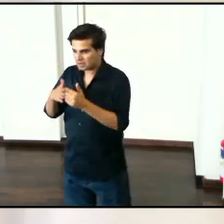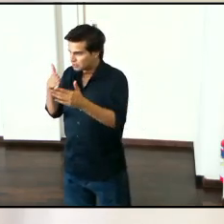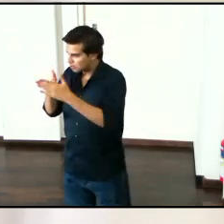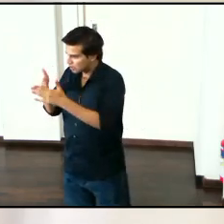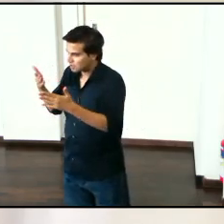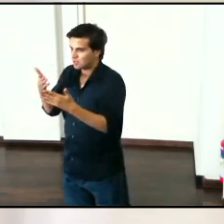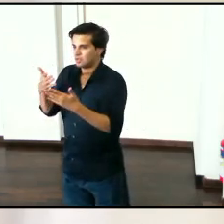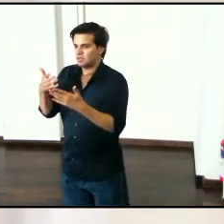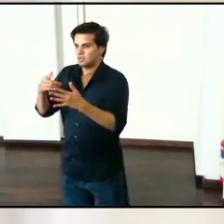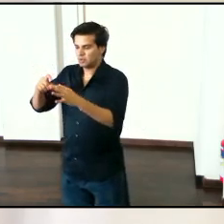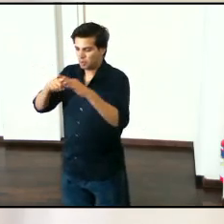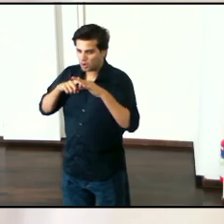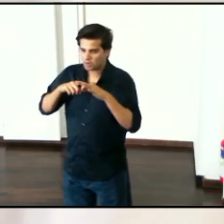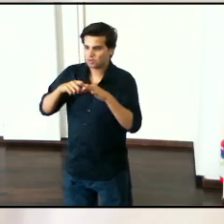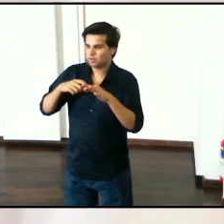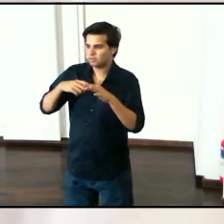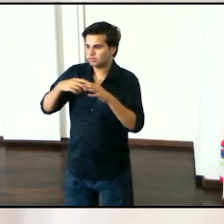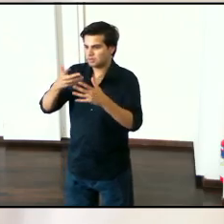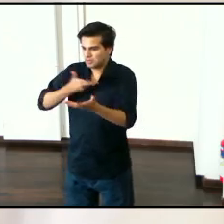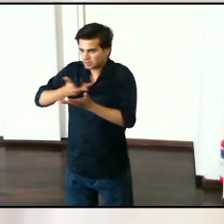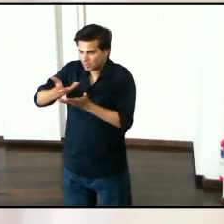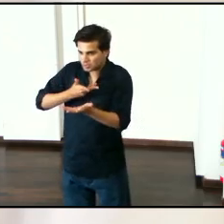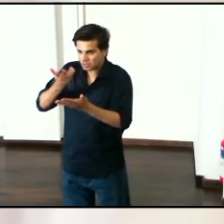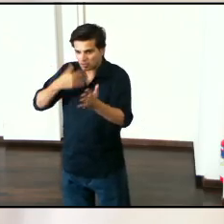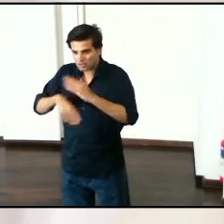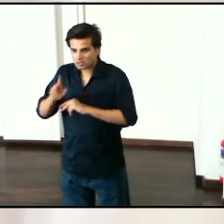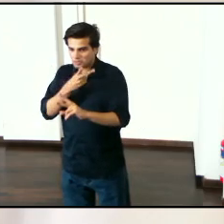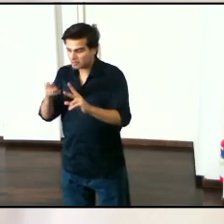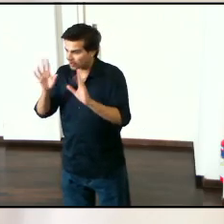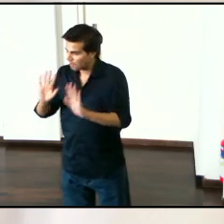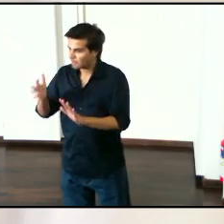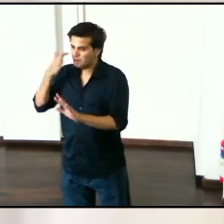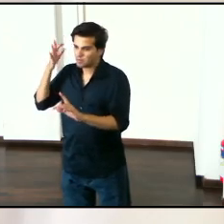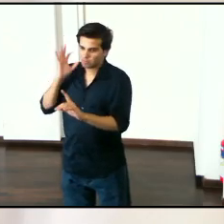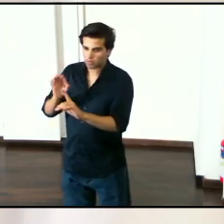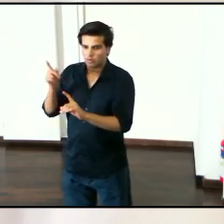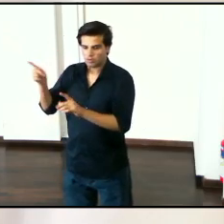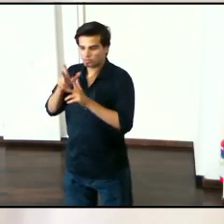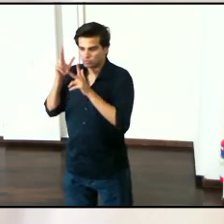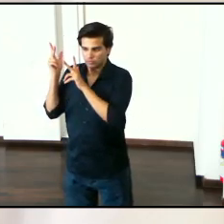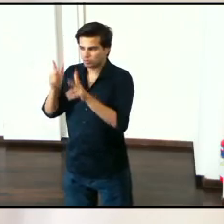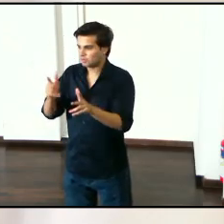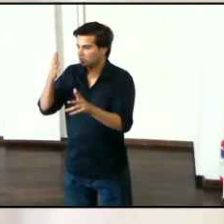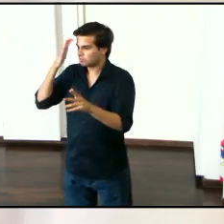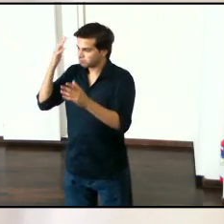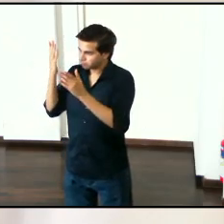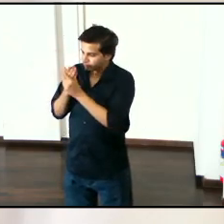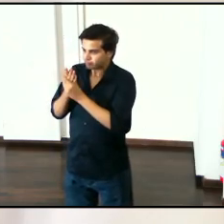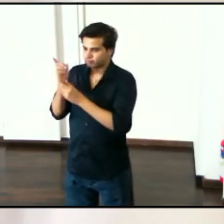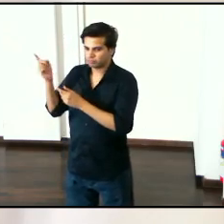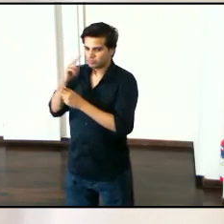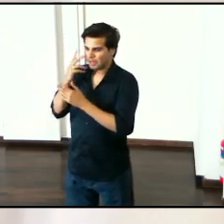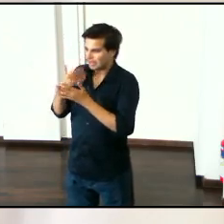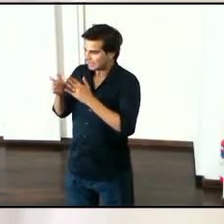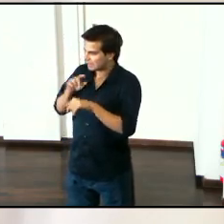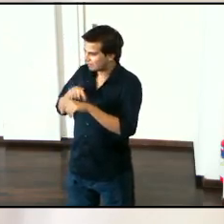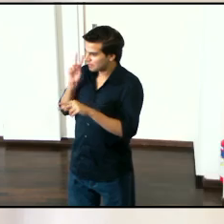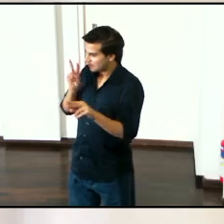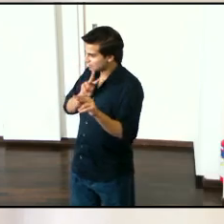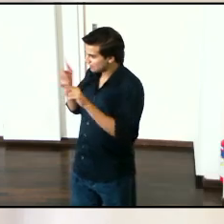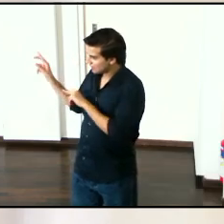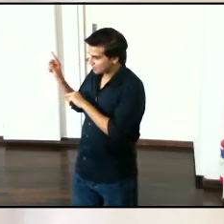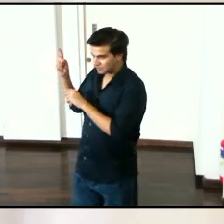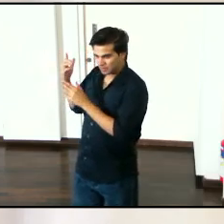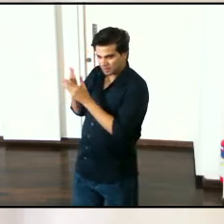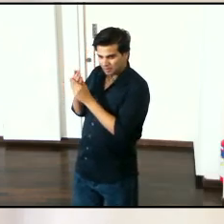there were questions that were going on, there were discussions that were going on. So I think it's important to bear that in mind when we look at an archive